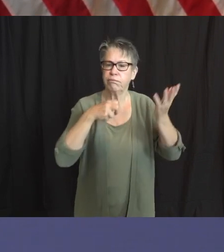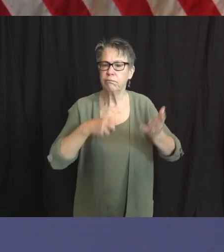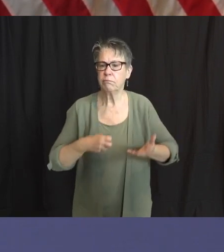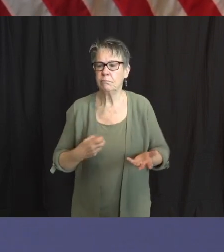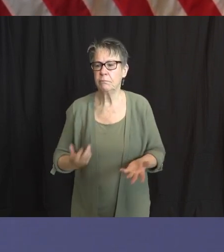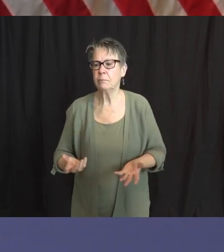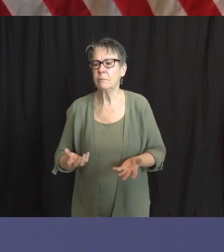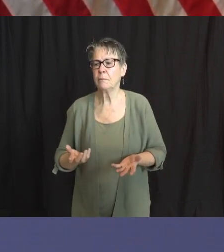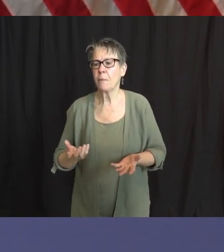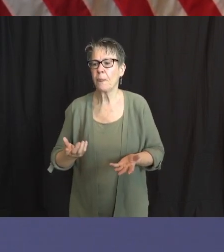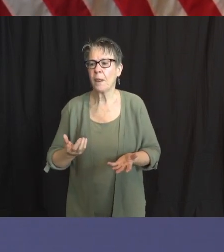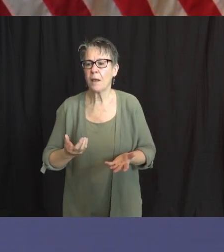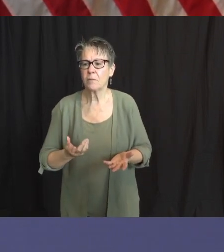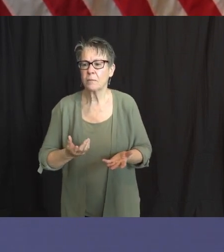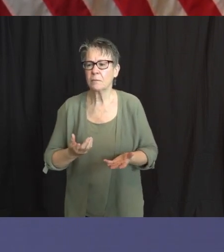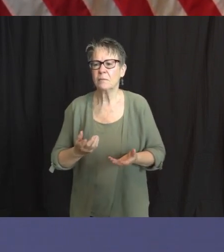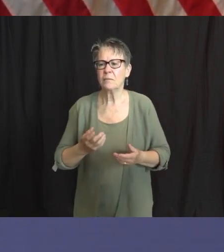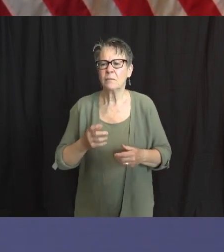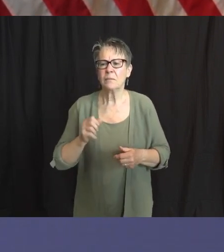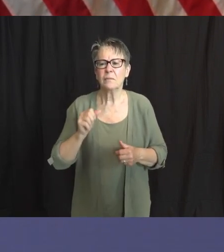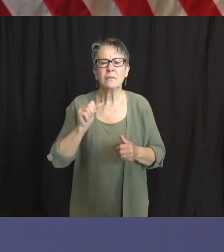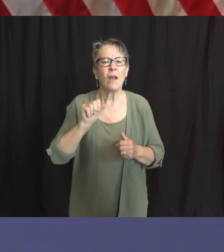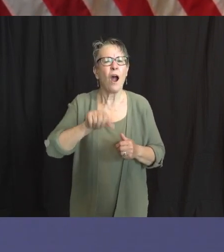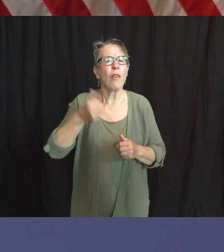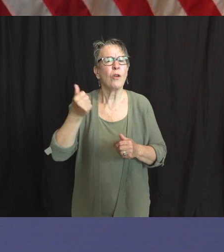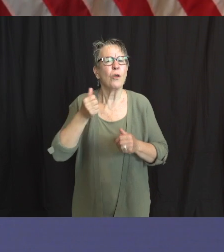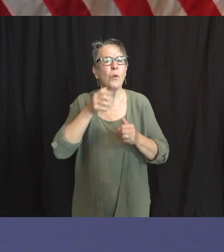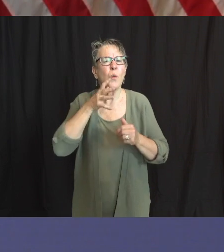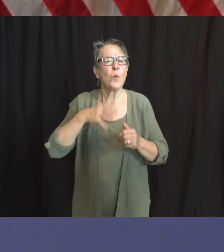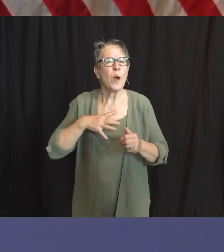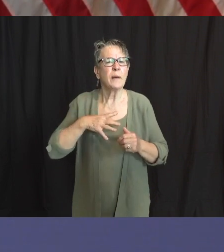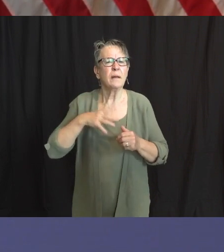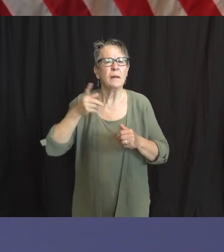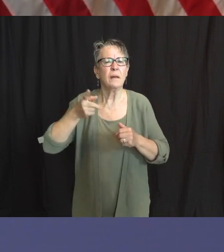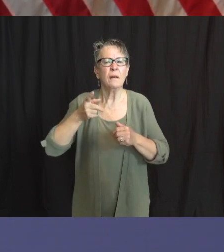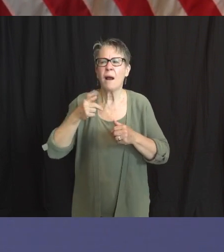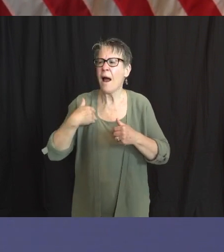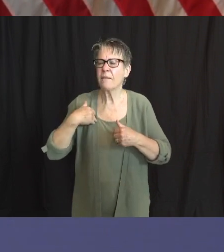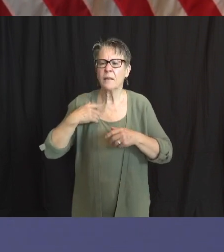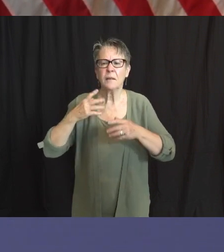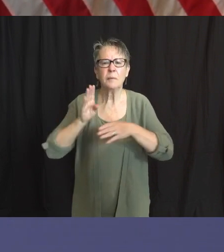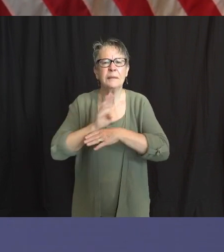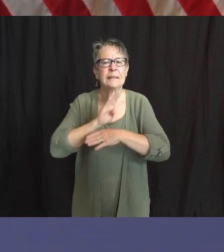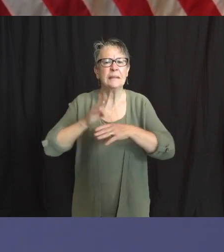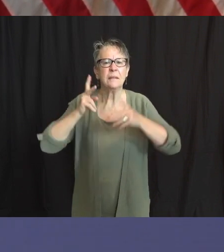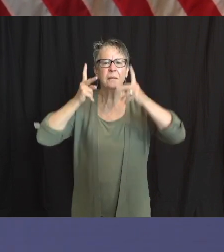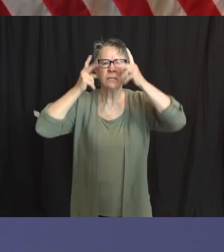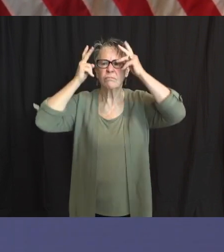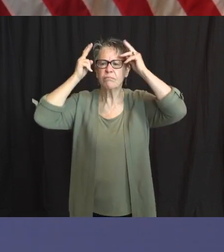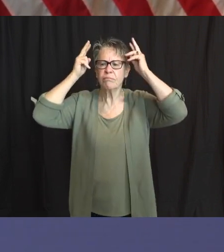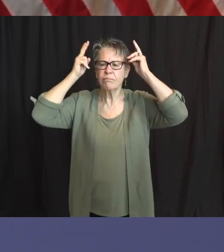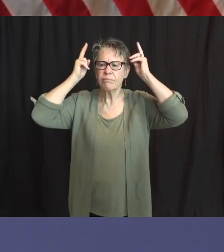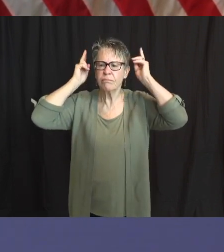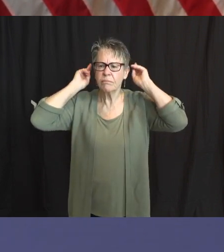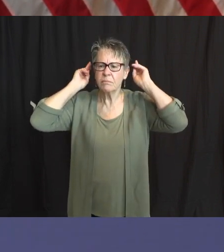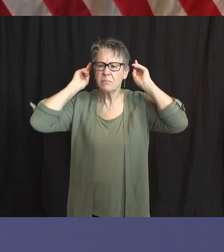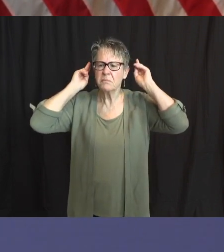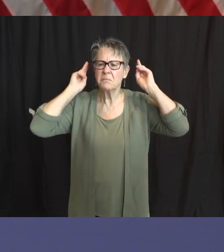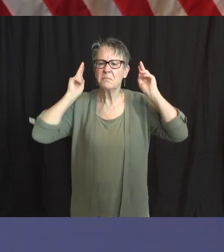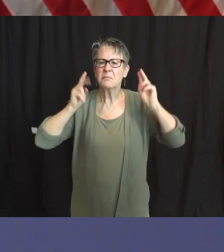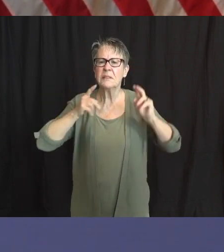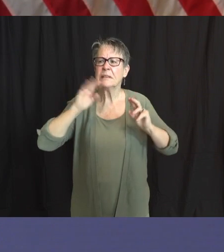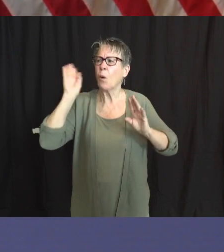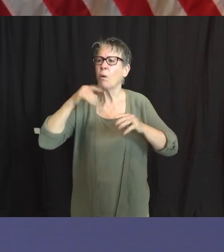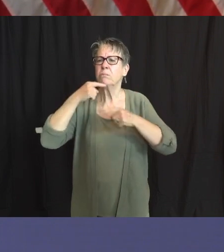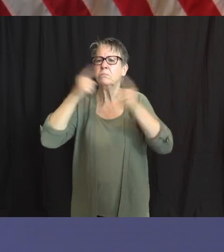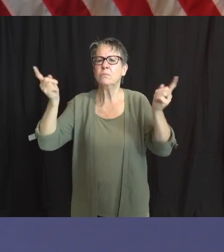open in June. You know, what do people, what's your advice to people with regard to this, and how concerned are you that this could spiral out of